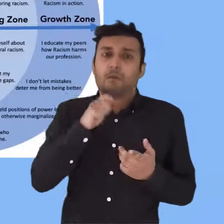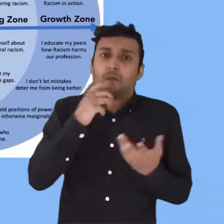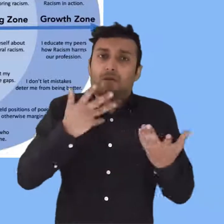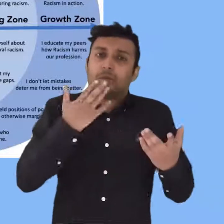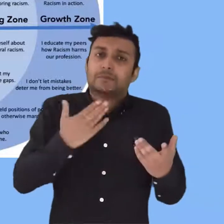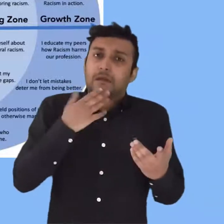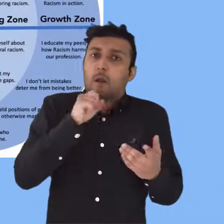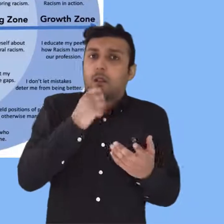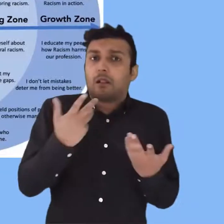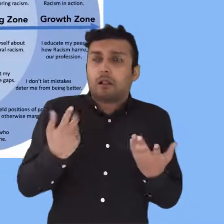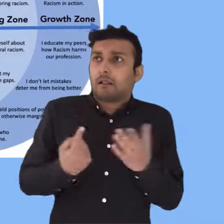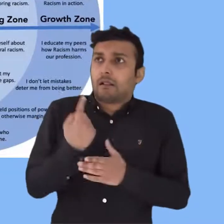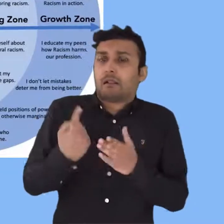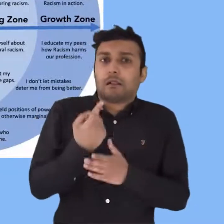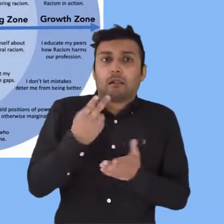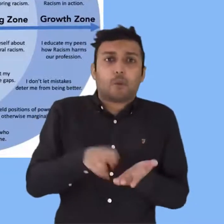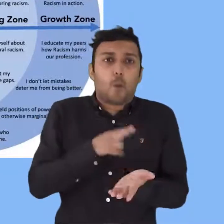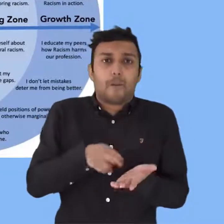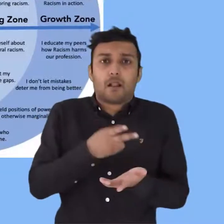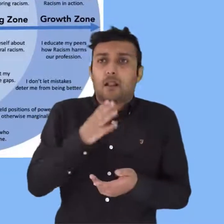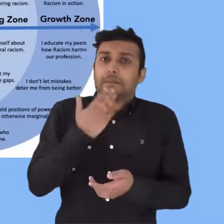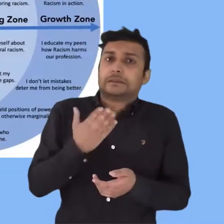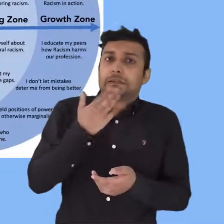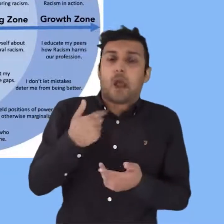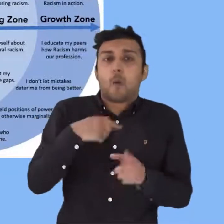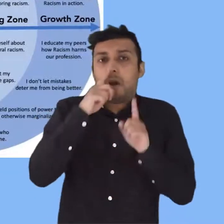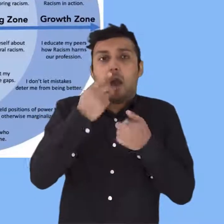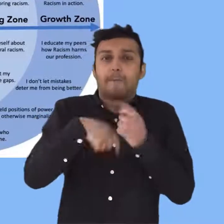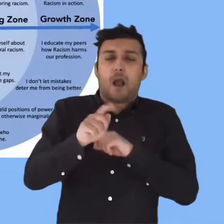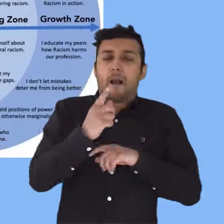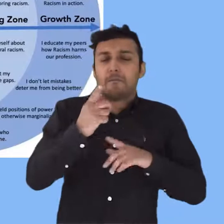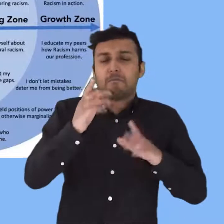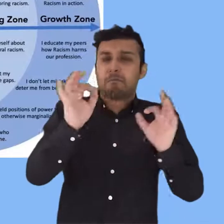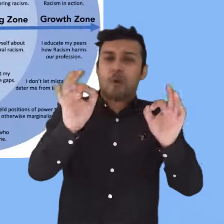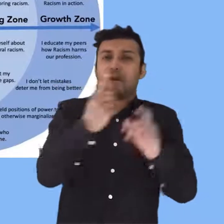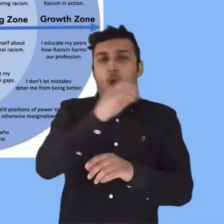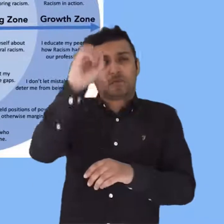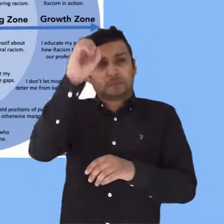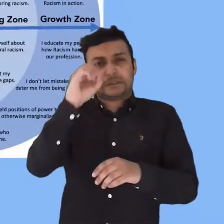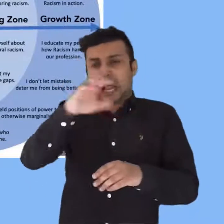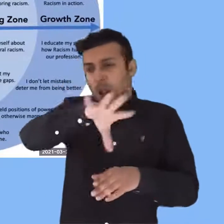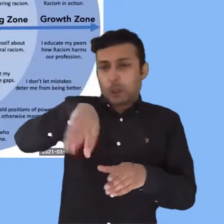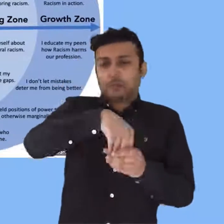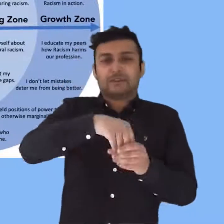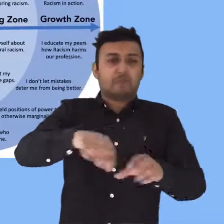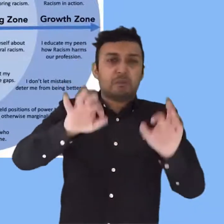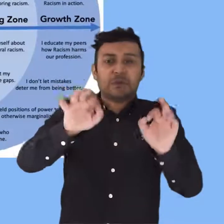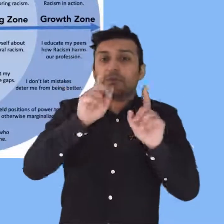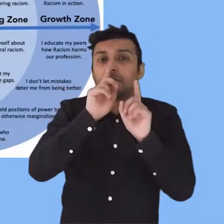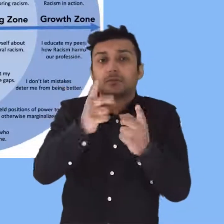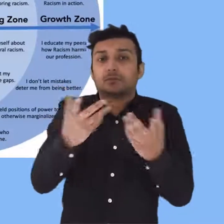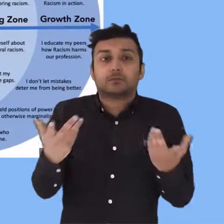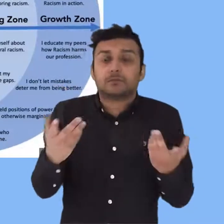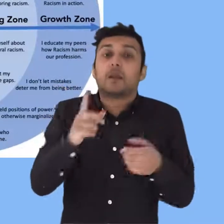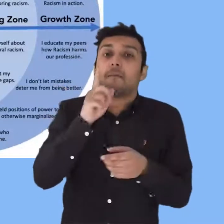the time. We're not always going to be the most inclusive practitioner or setting for everyone all of the time. But I'd like you not to let